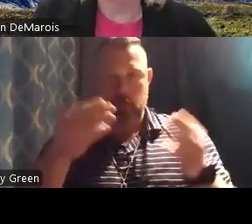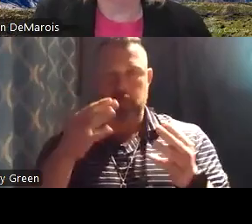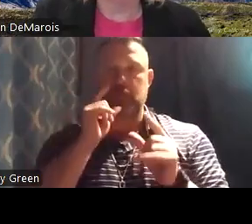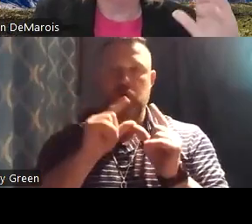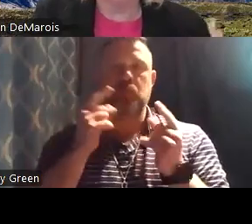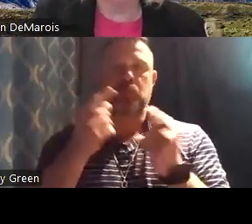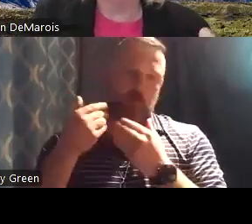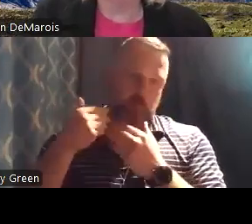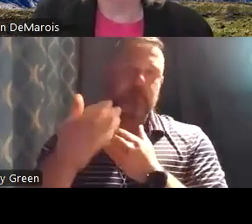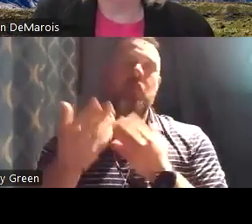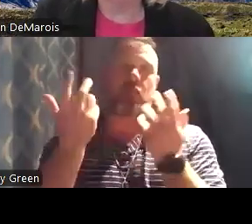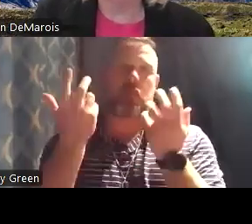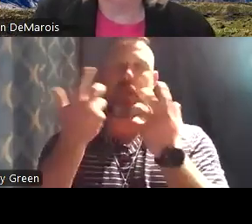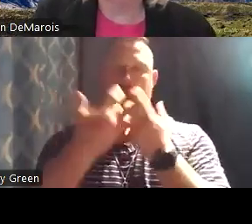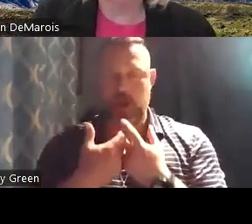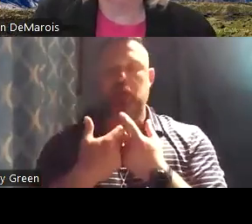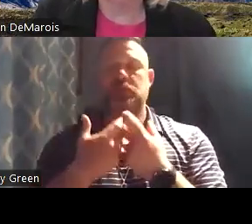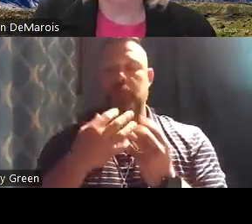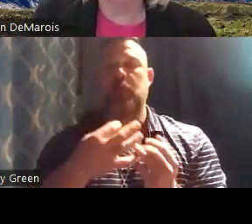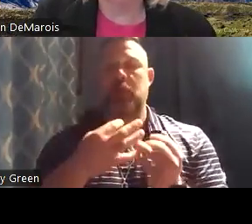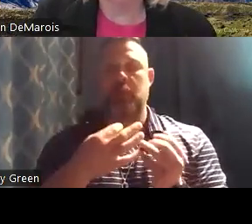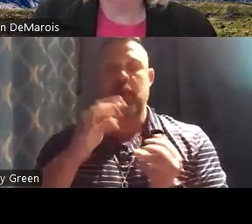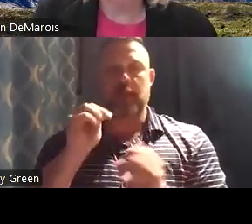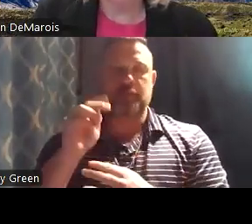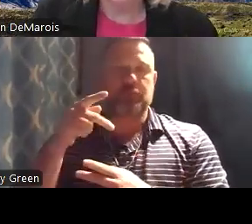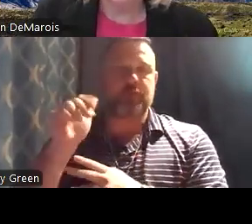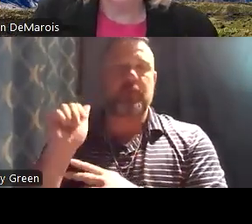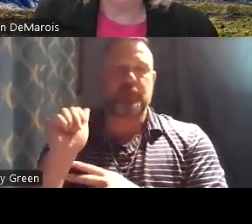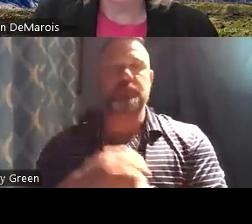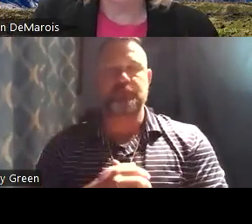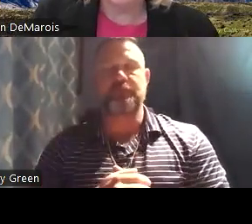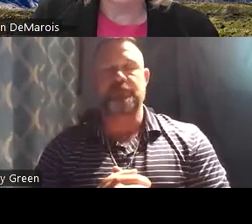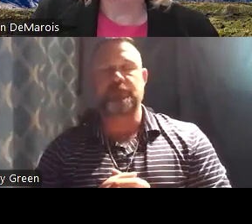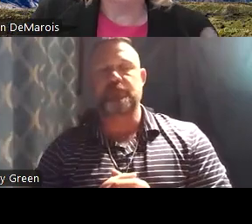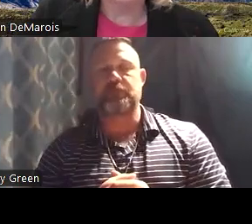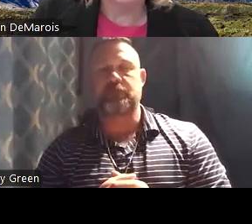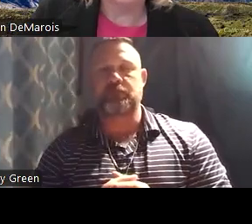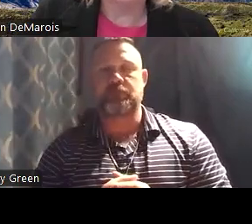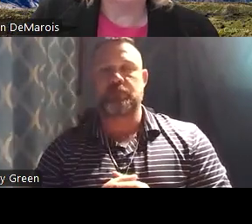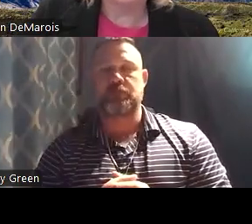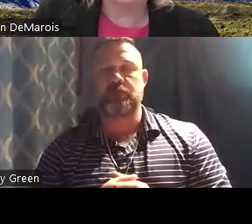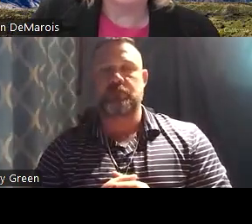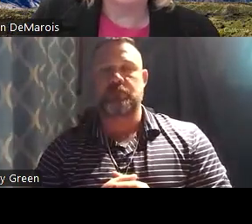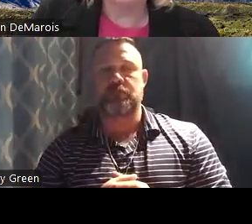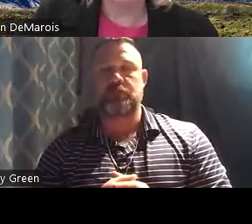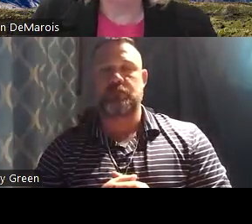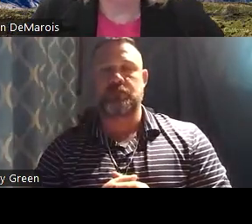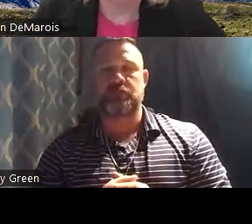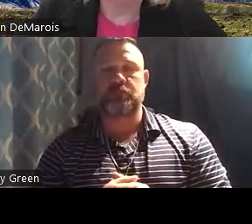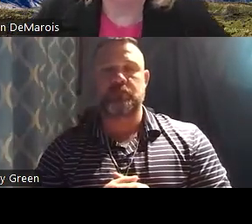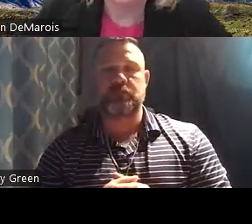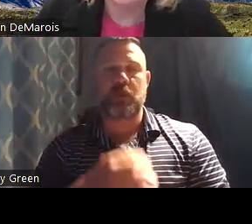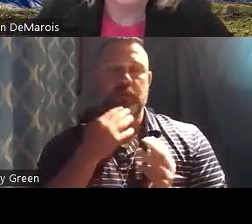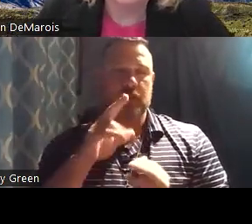going forward aligns perfectly with the Master Plan for Aging. I did want to, there we go. Thank you,